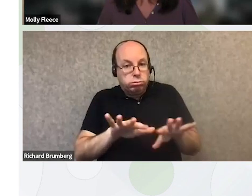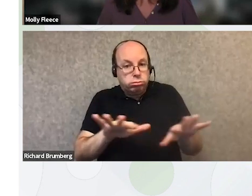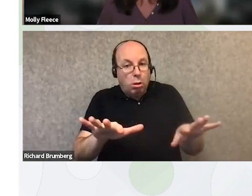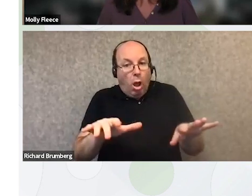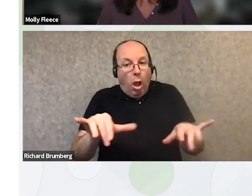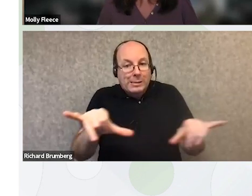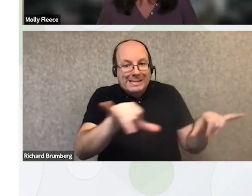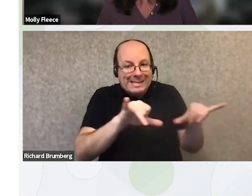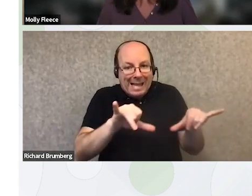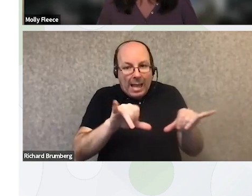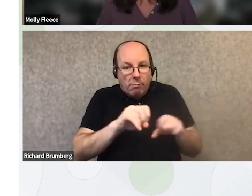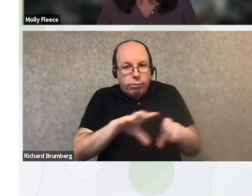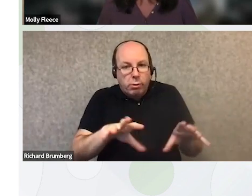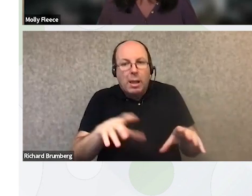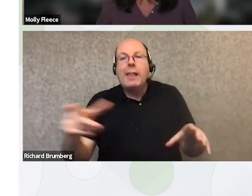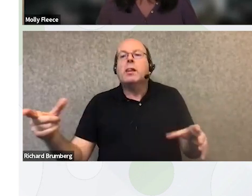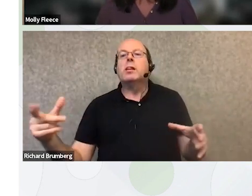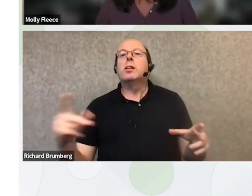well.